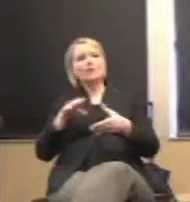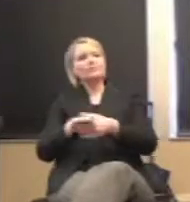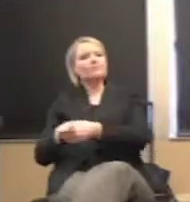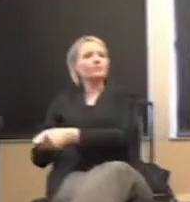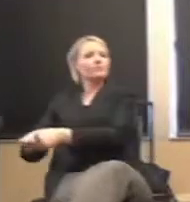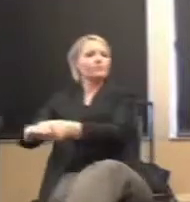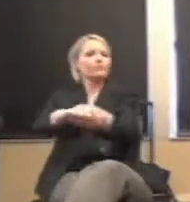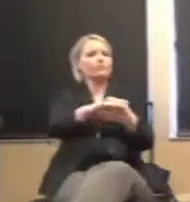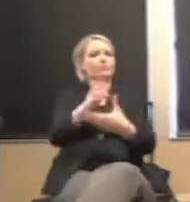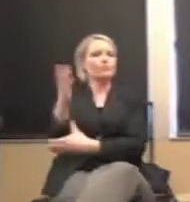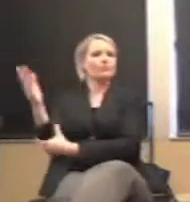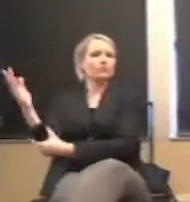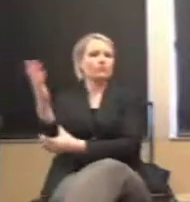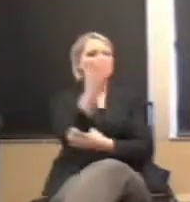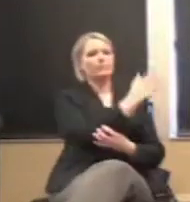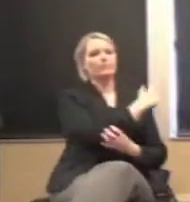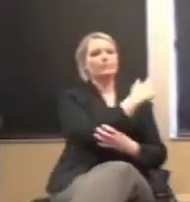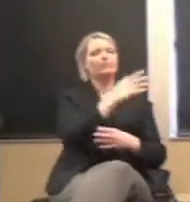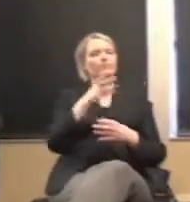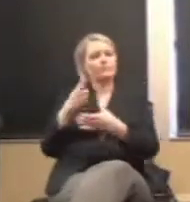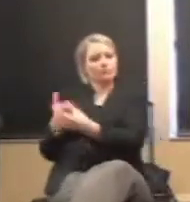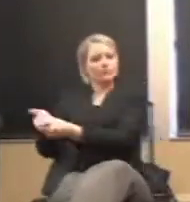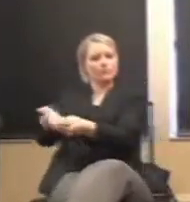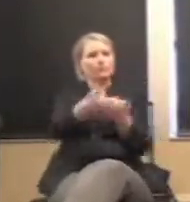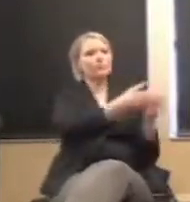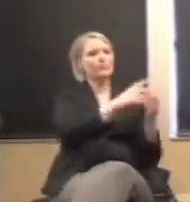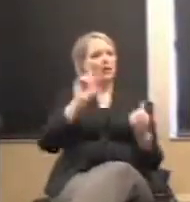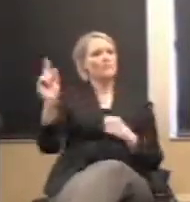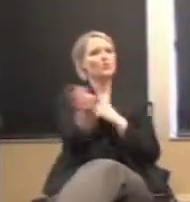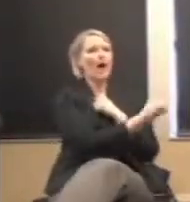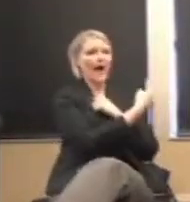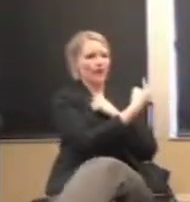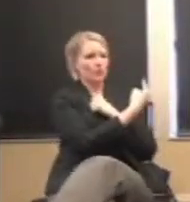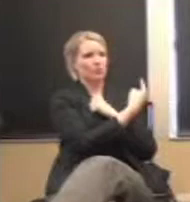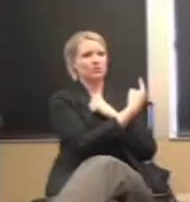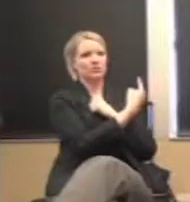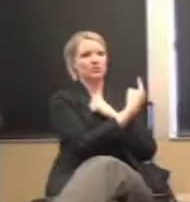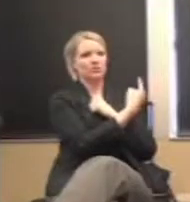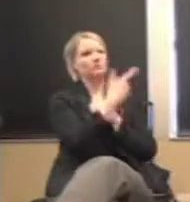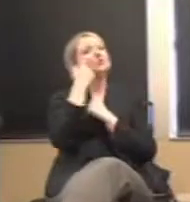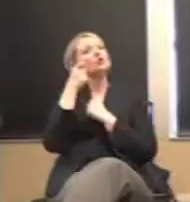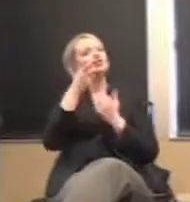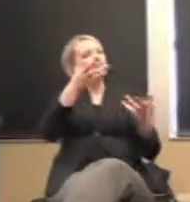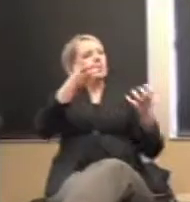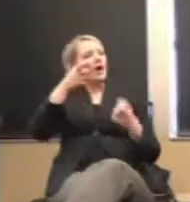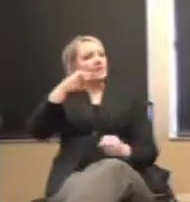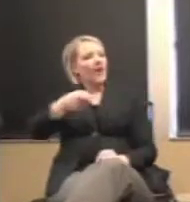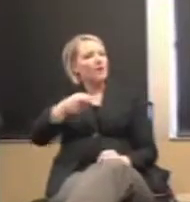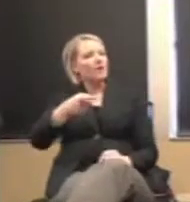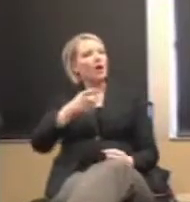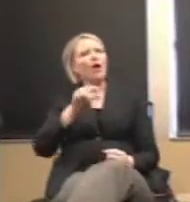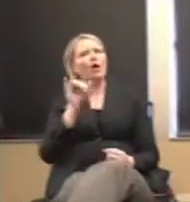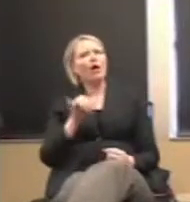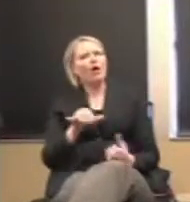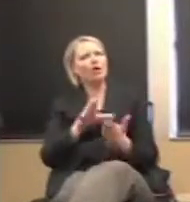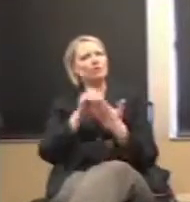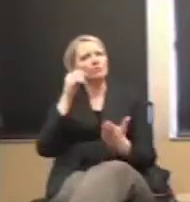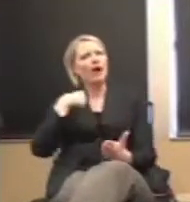your open hand here to facilitate them coming around, because you want them to gain that